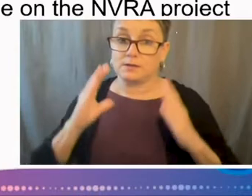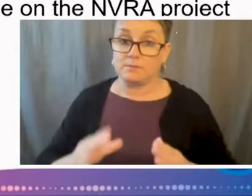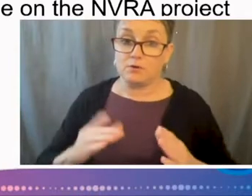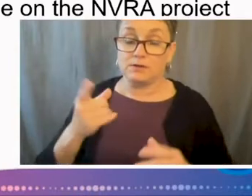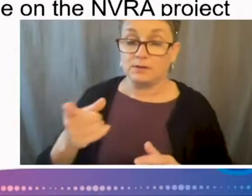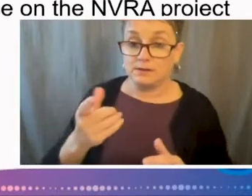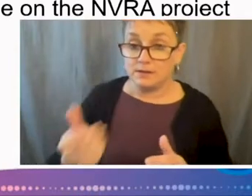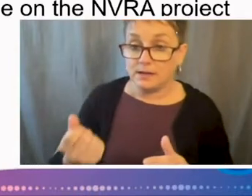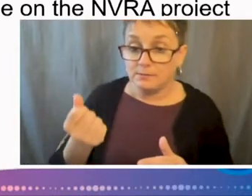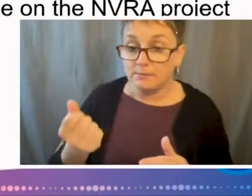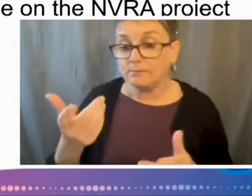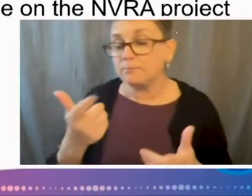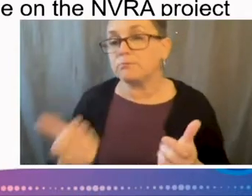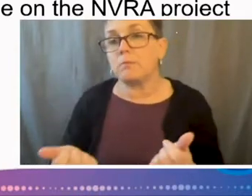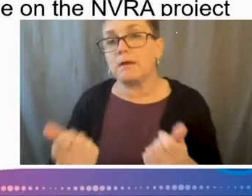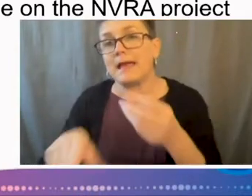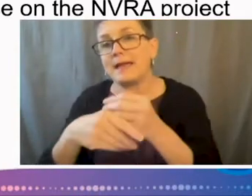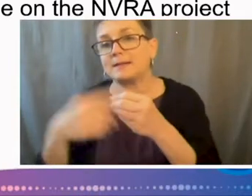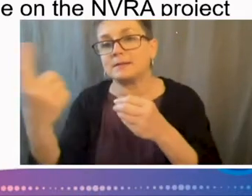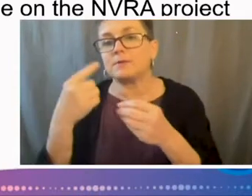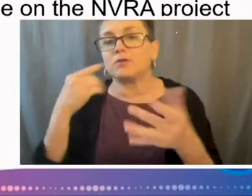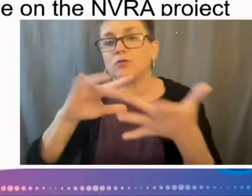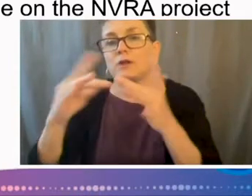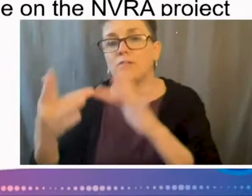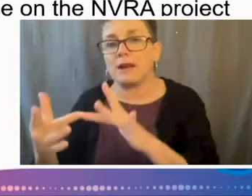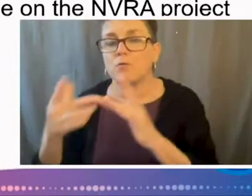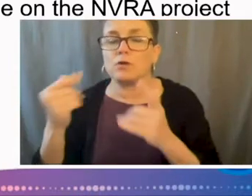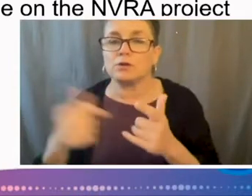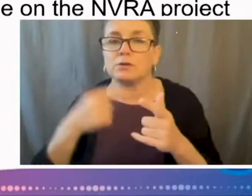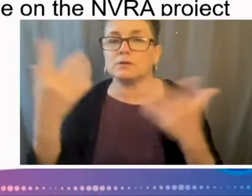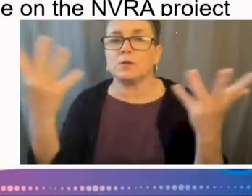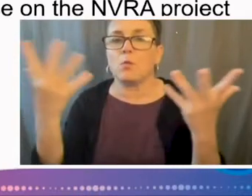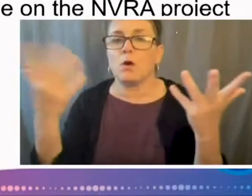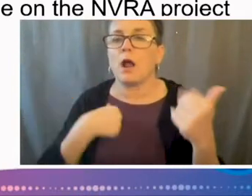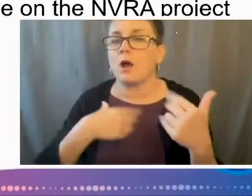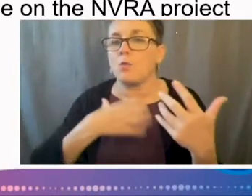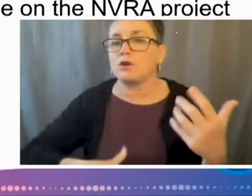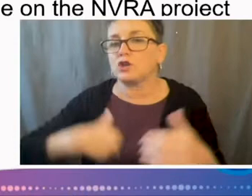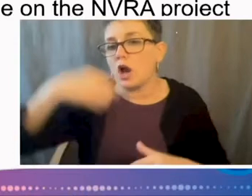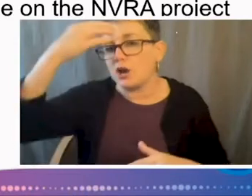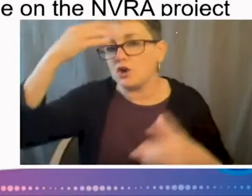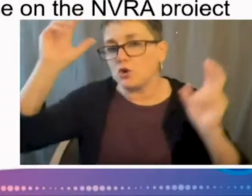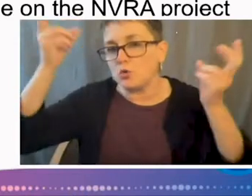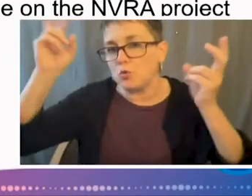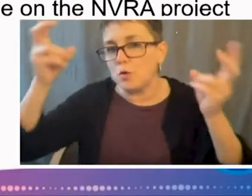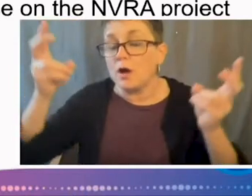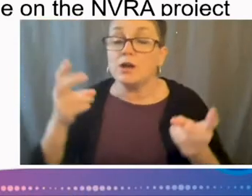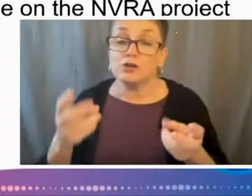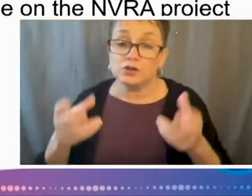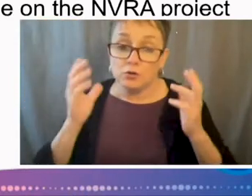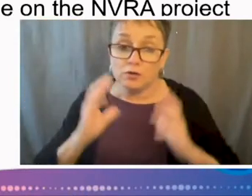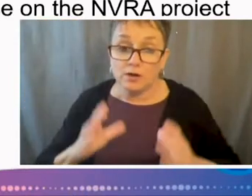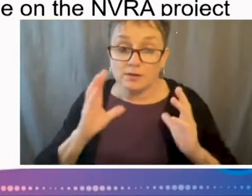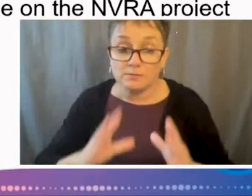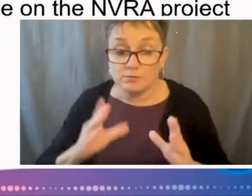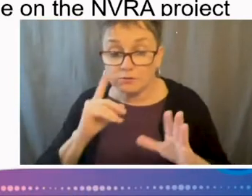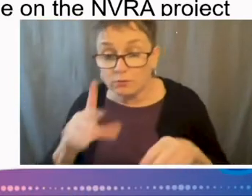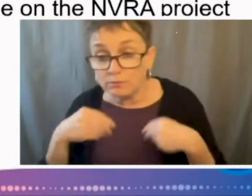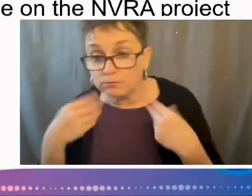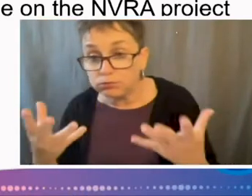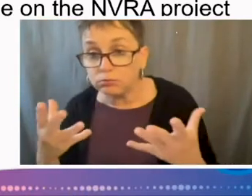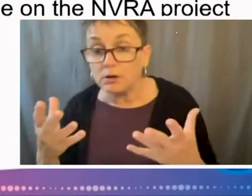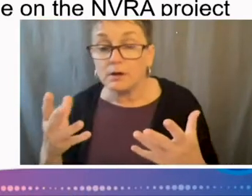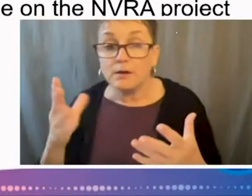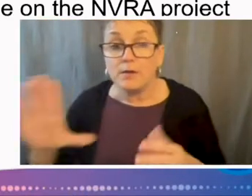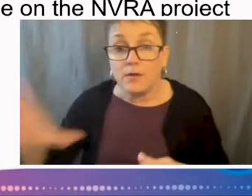wish you knew." Customers will cover topics about their disabilities and the challenges they face using the service.